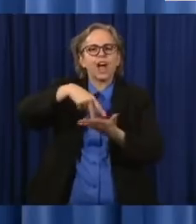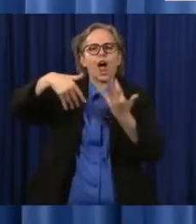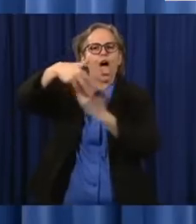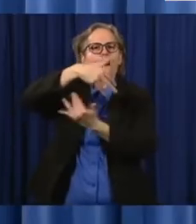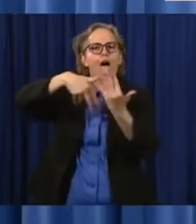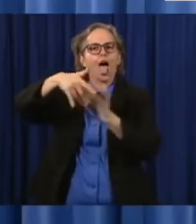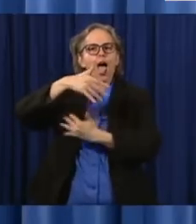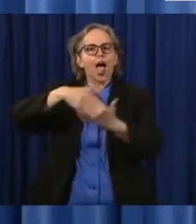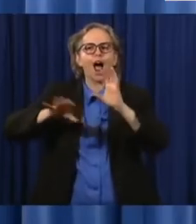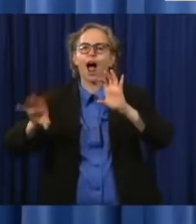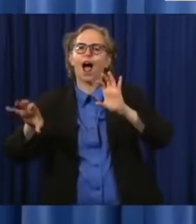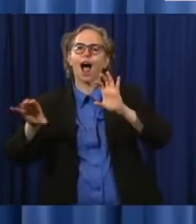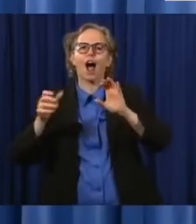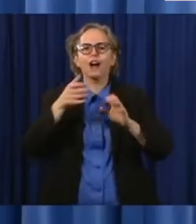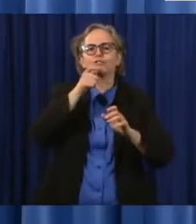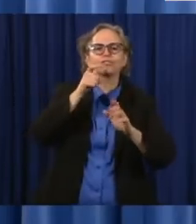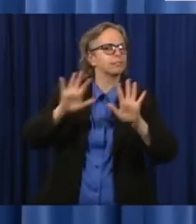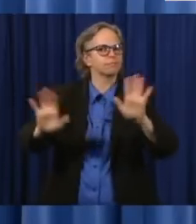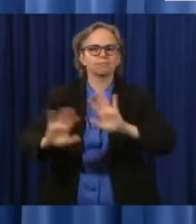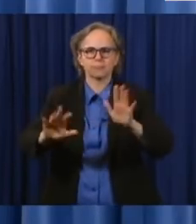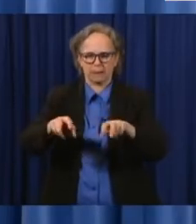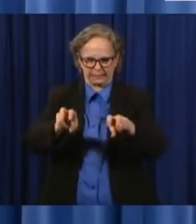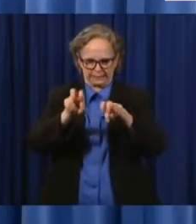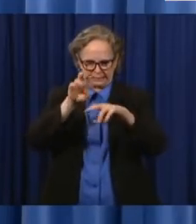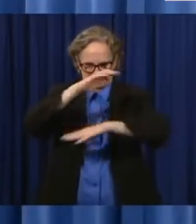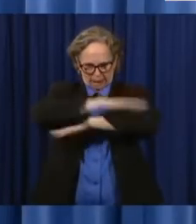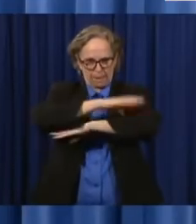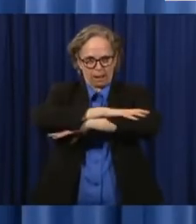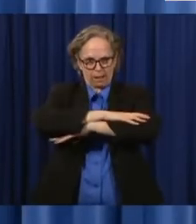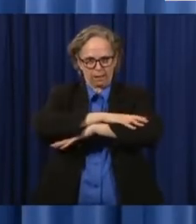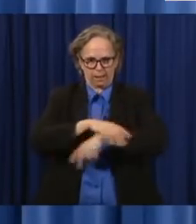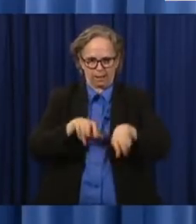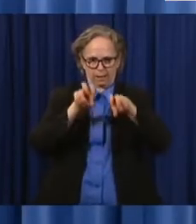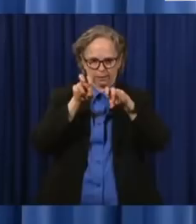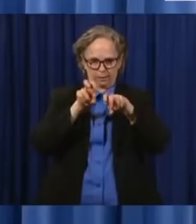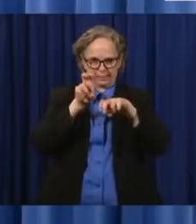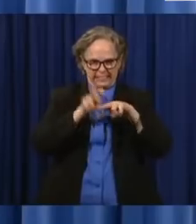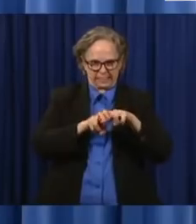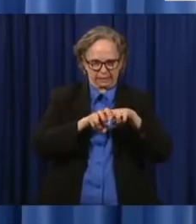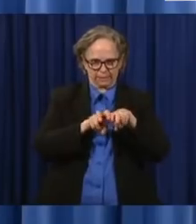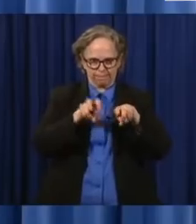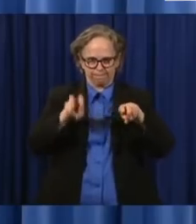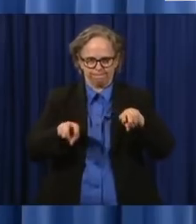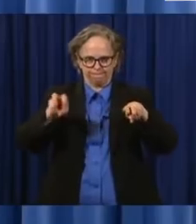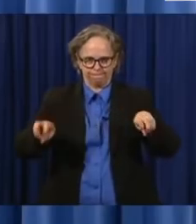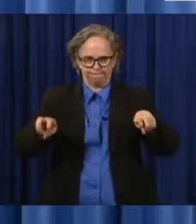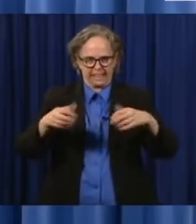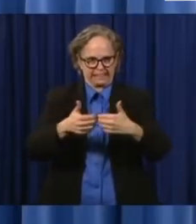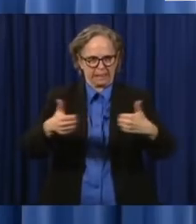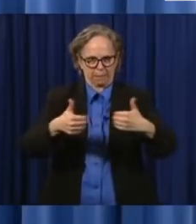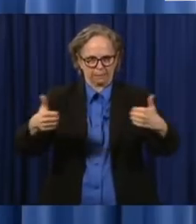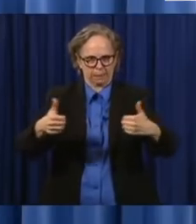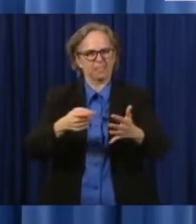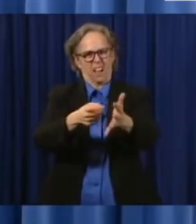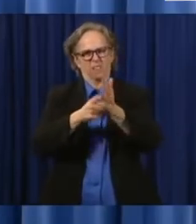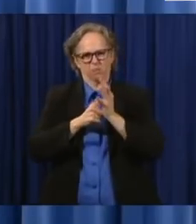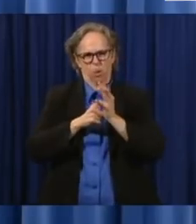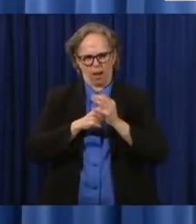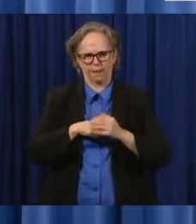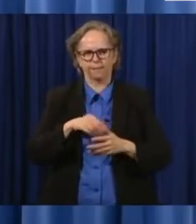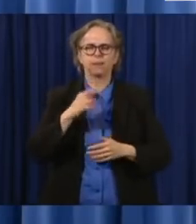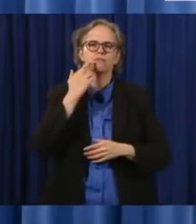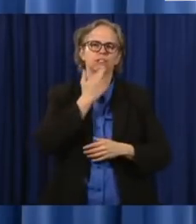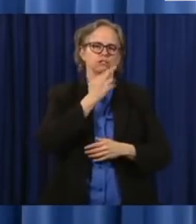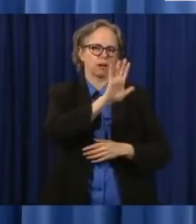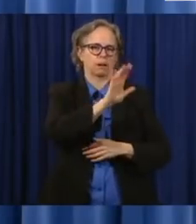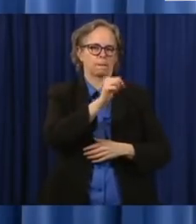assigned to a table. They sit at a table. I mean, so you can build in your social distancing then. And it would seem